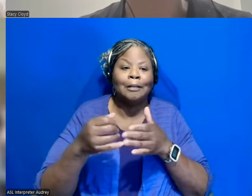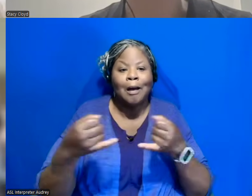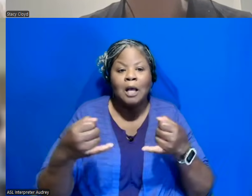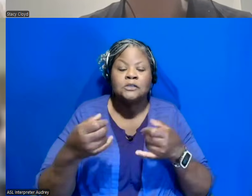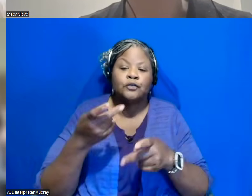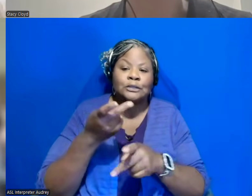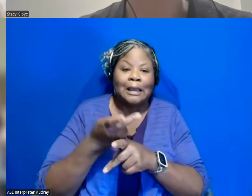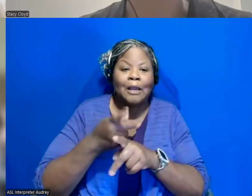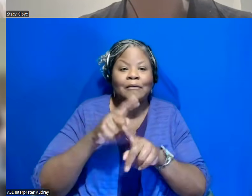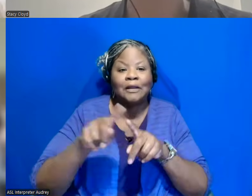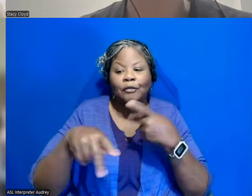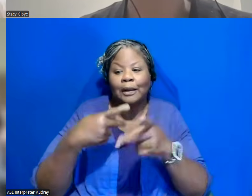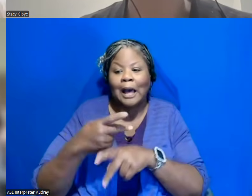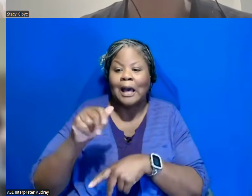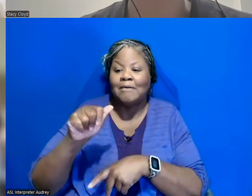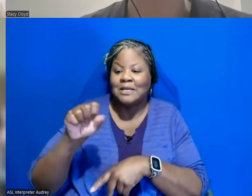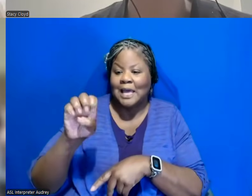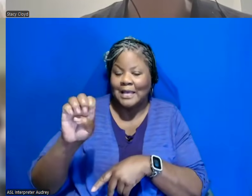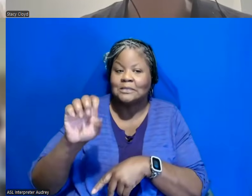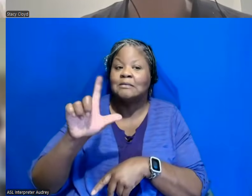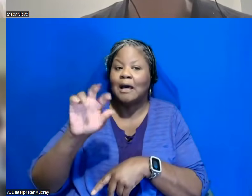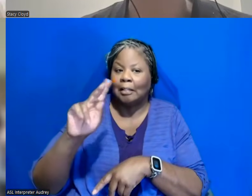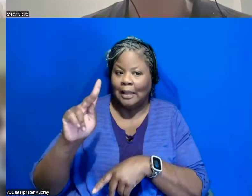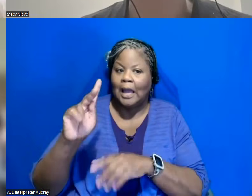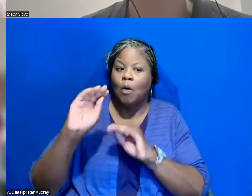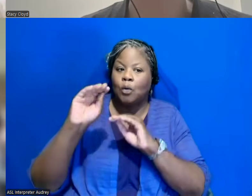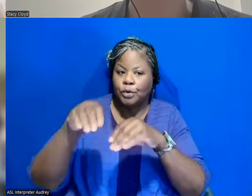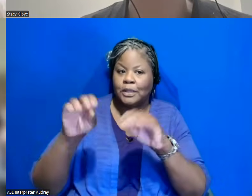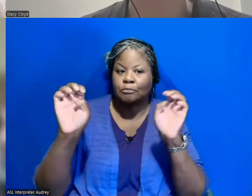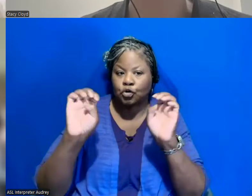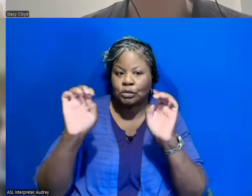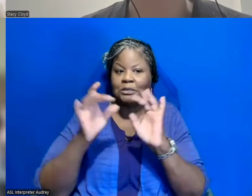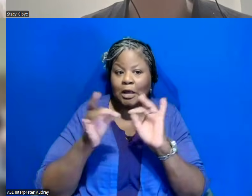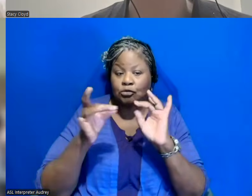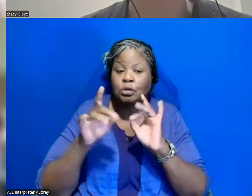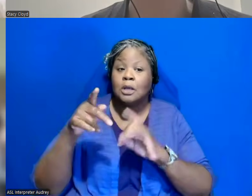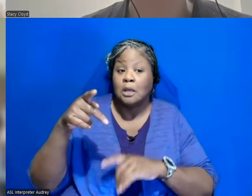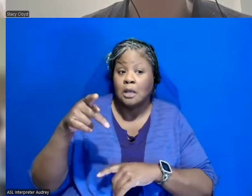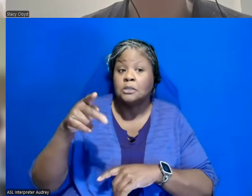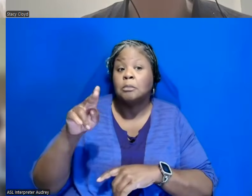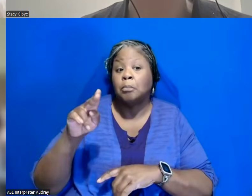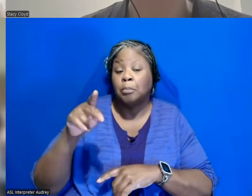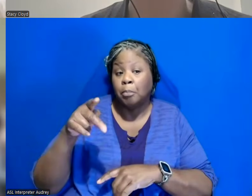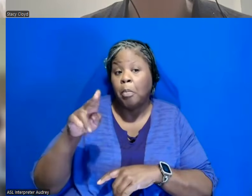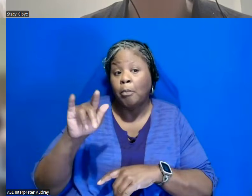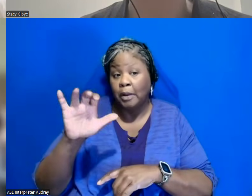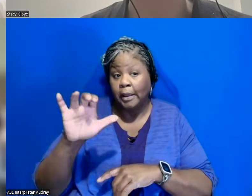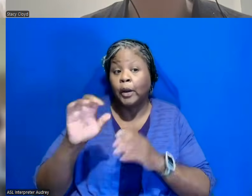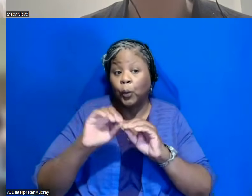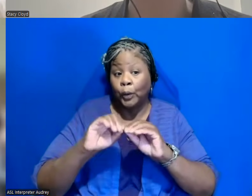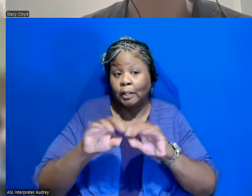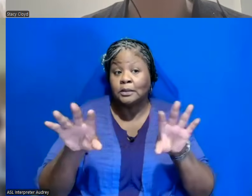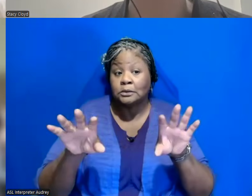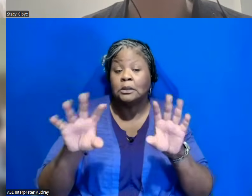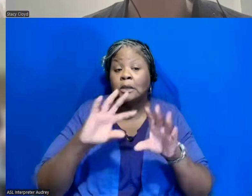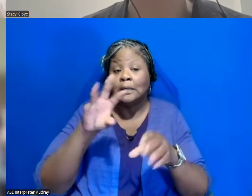of cases. And I'll put that link to the emergency message, it's a public release, into the chat